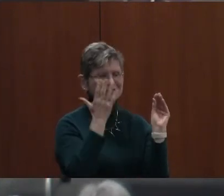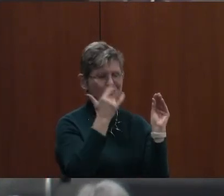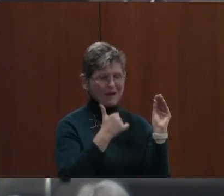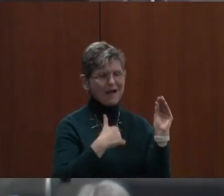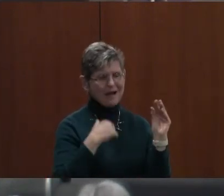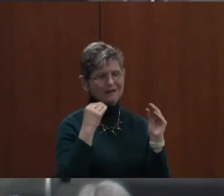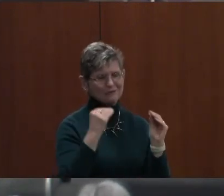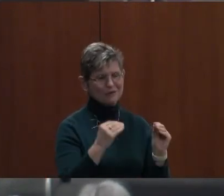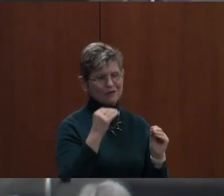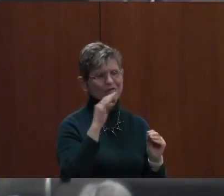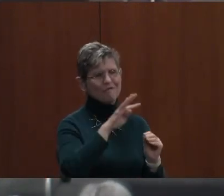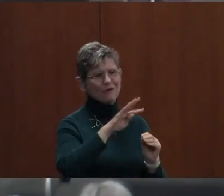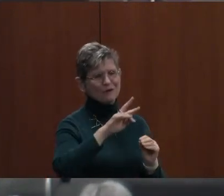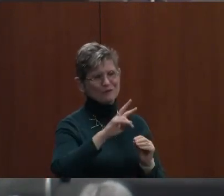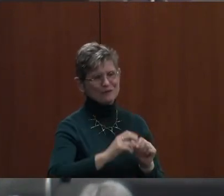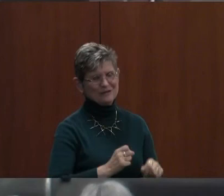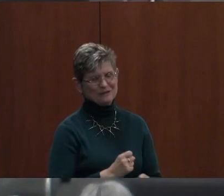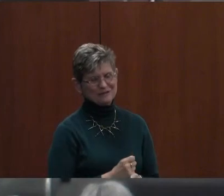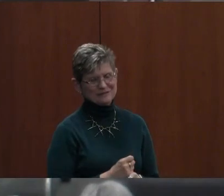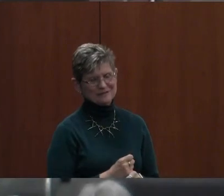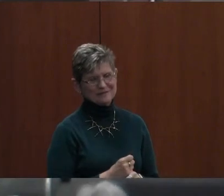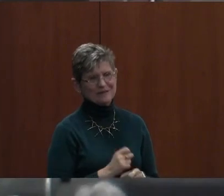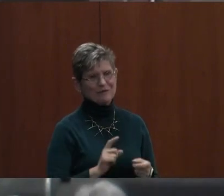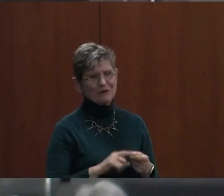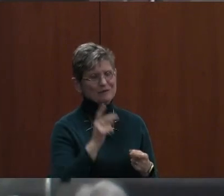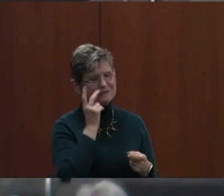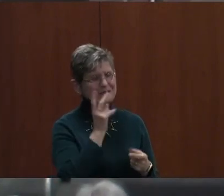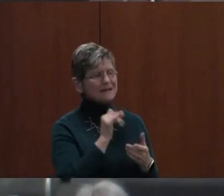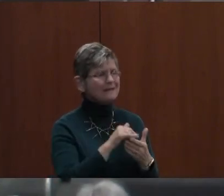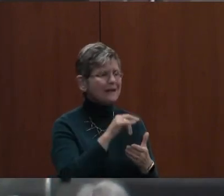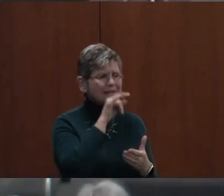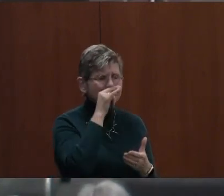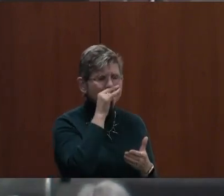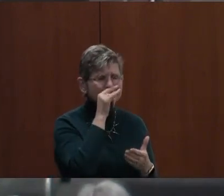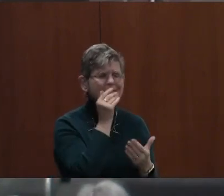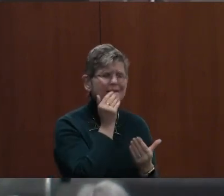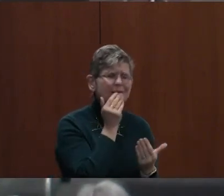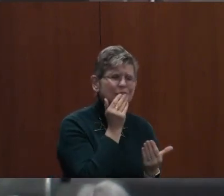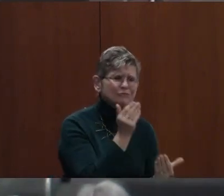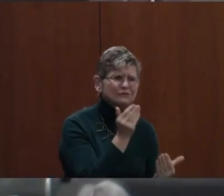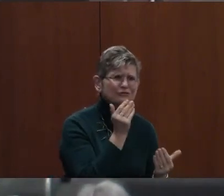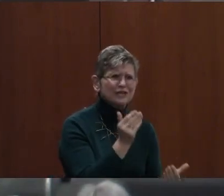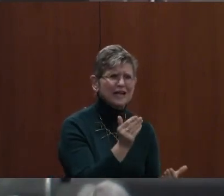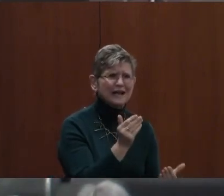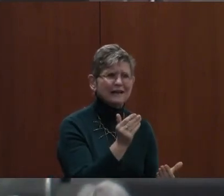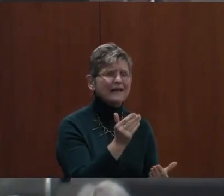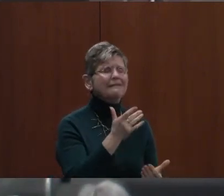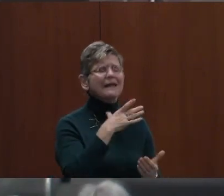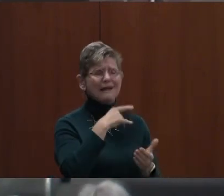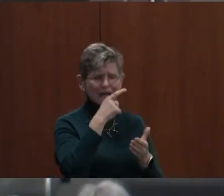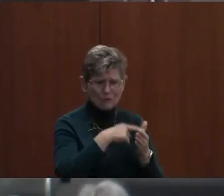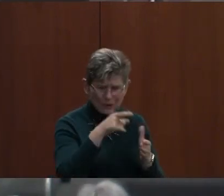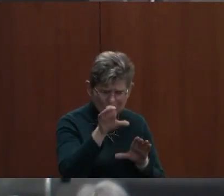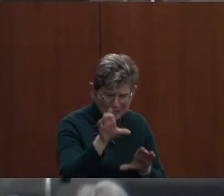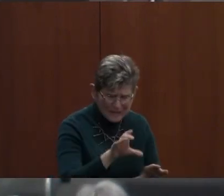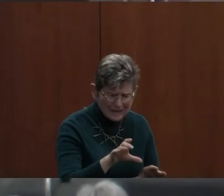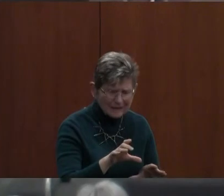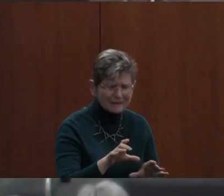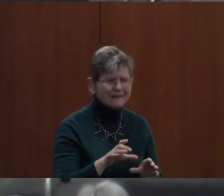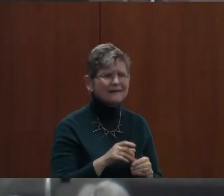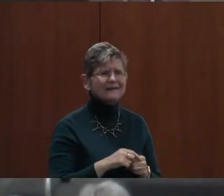for 42 years. When you see that they appreciate and they like what you did and